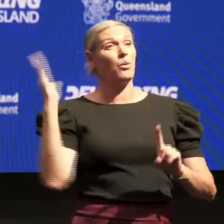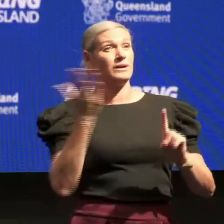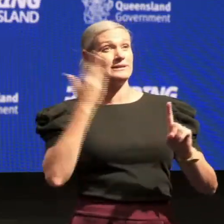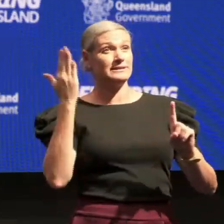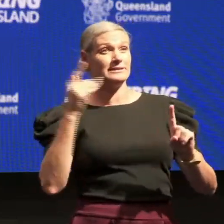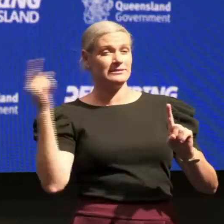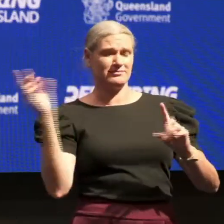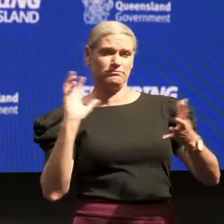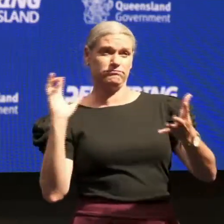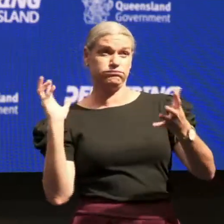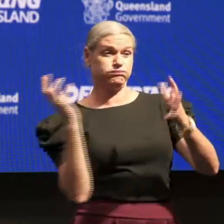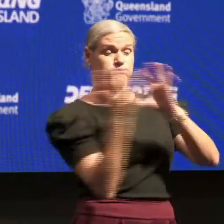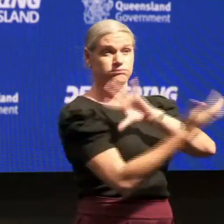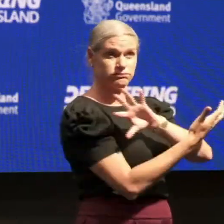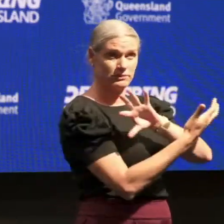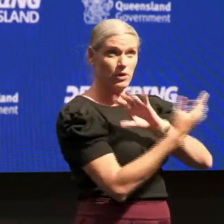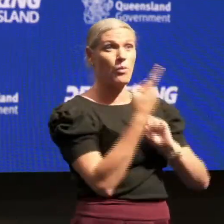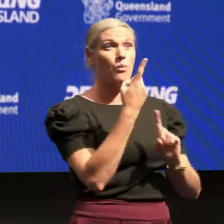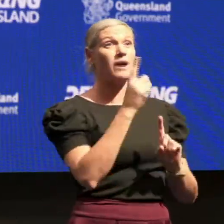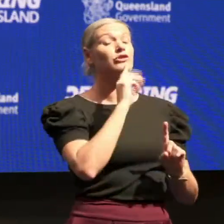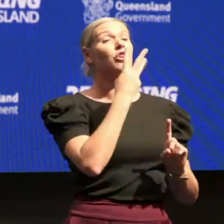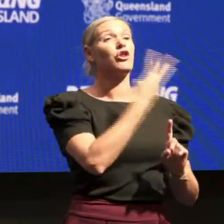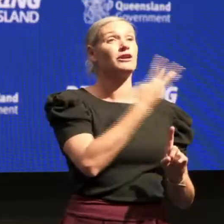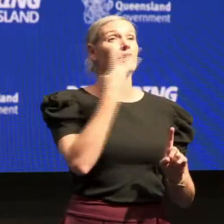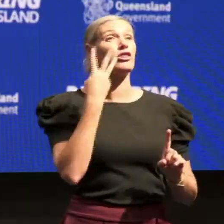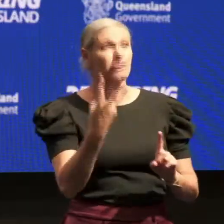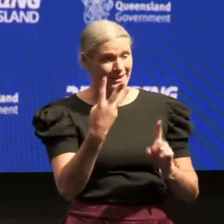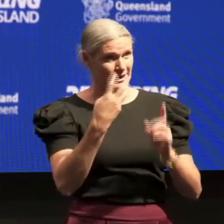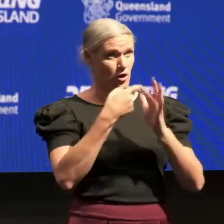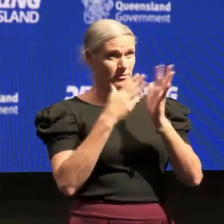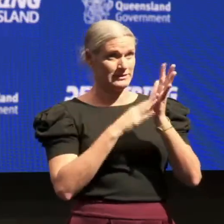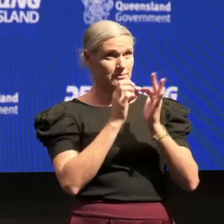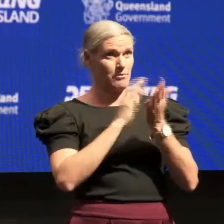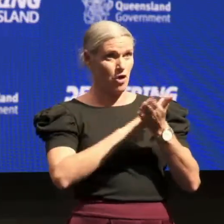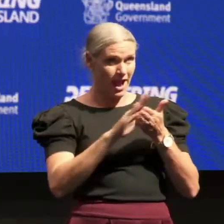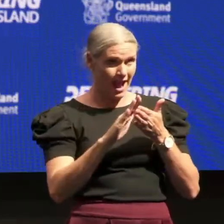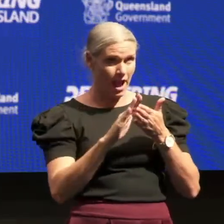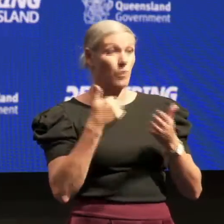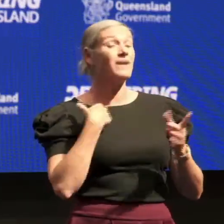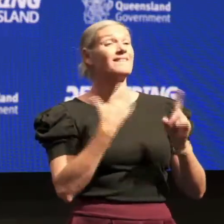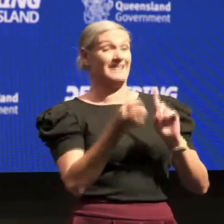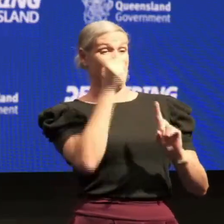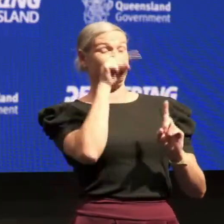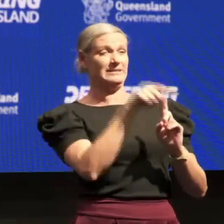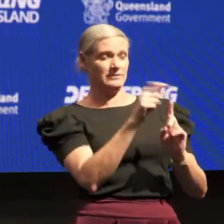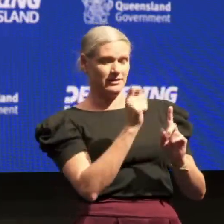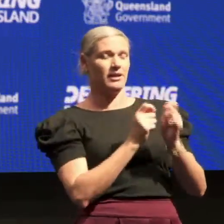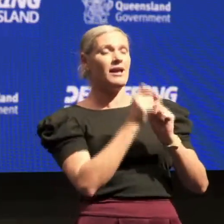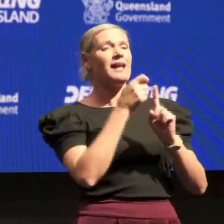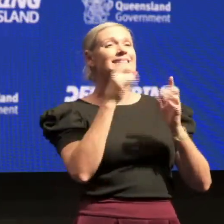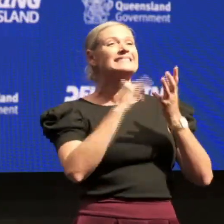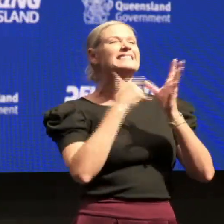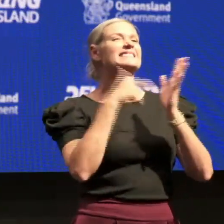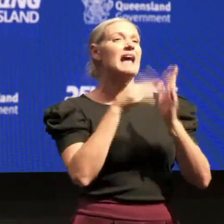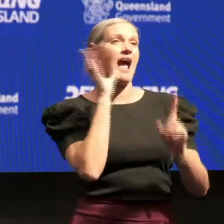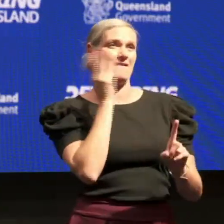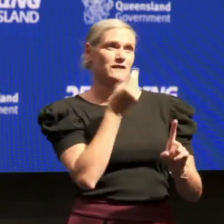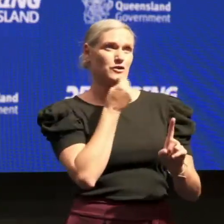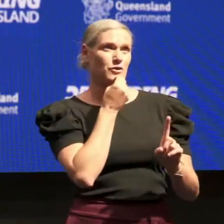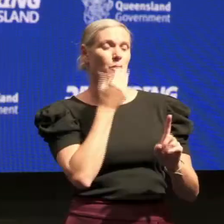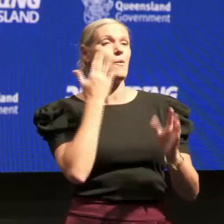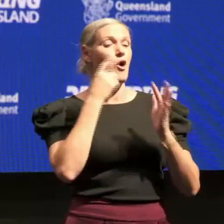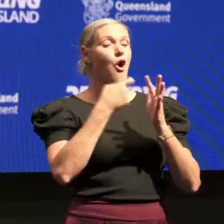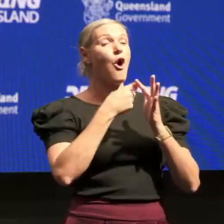a destructive wind gust of 133 kilometres an hour, of which was observed during Saturday afternoon